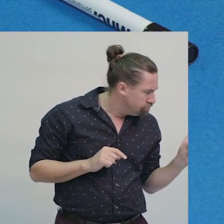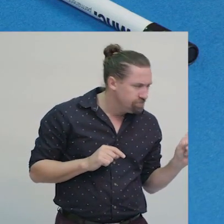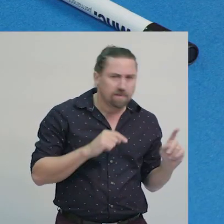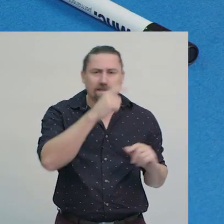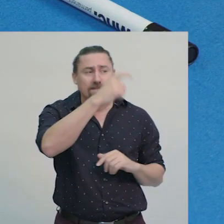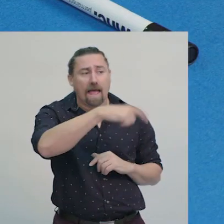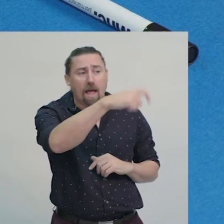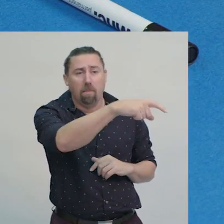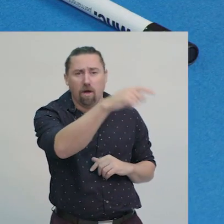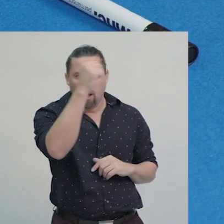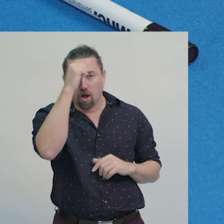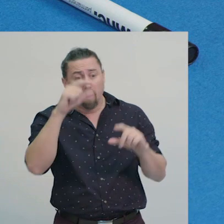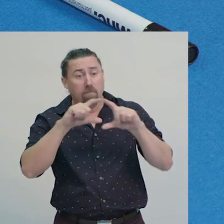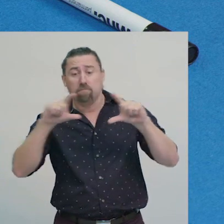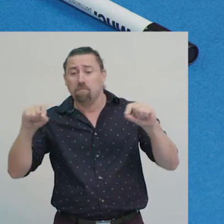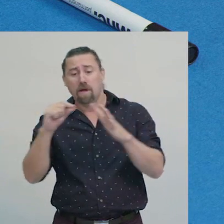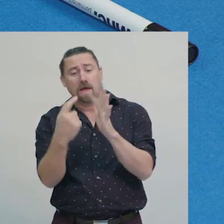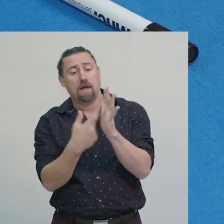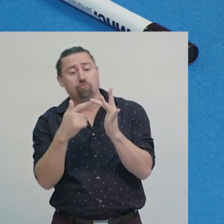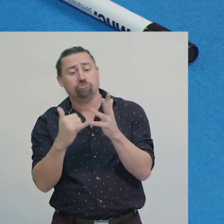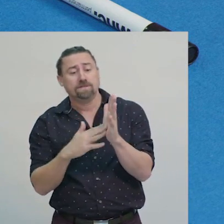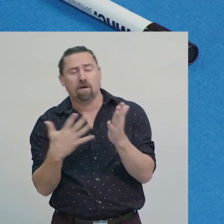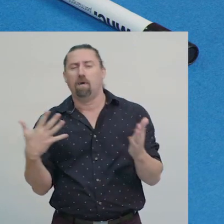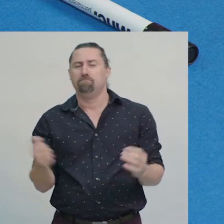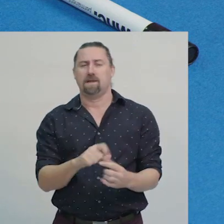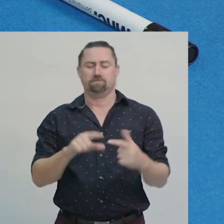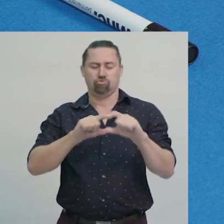rectangular prism are all rectangles.